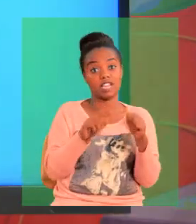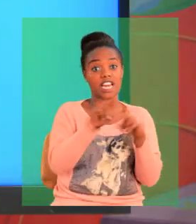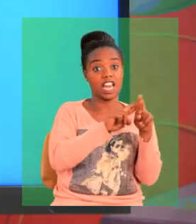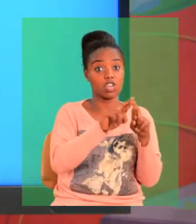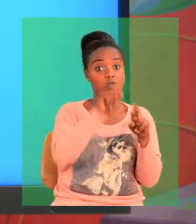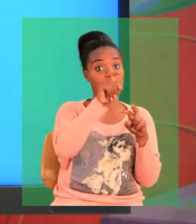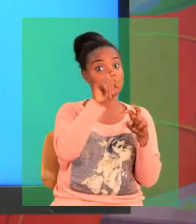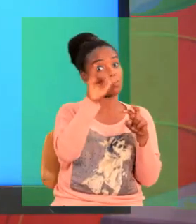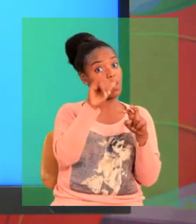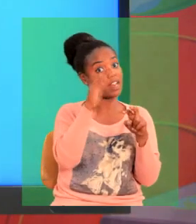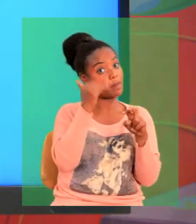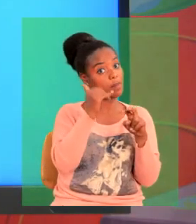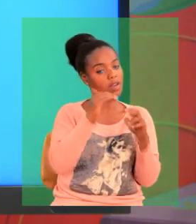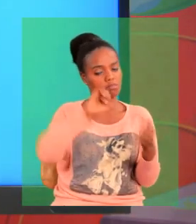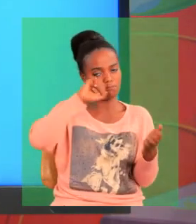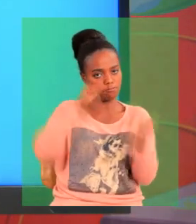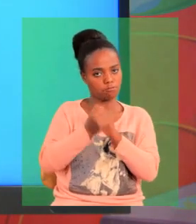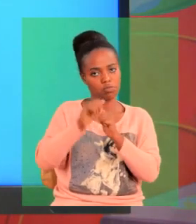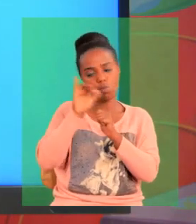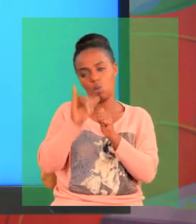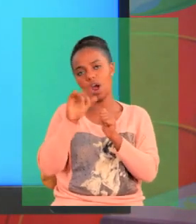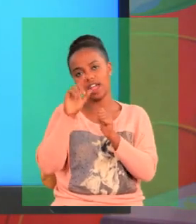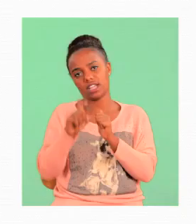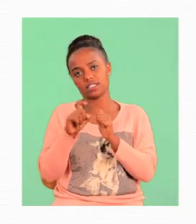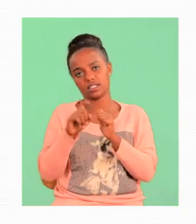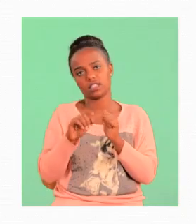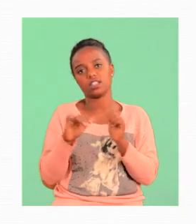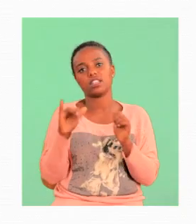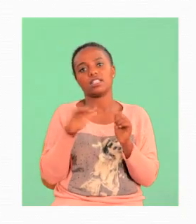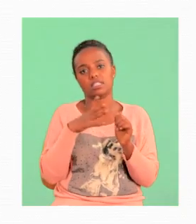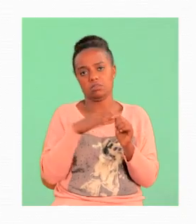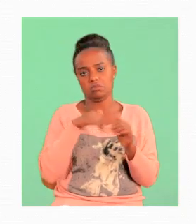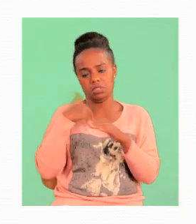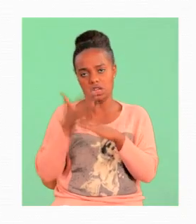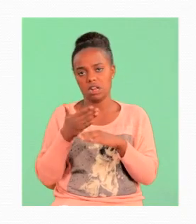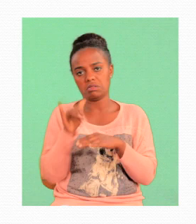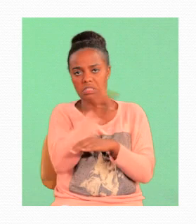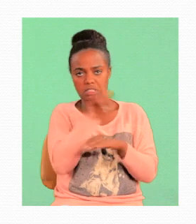such that, leave this one as it is. Y is greater than or equal to